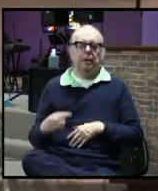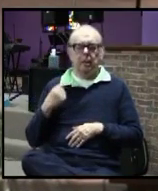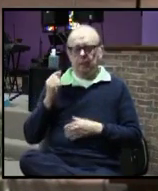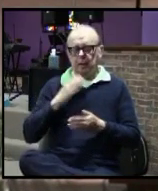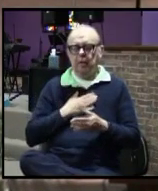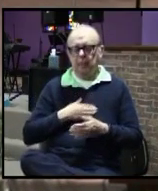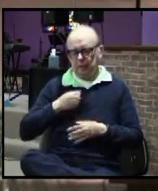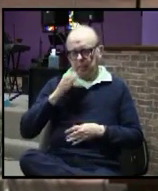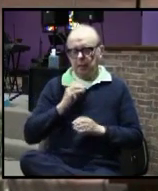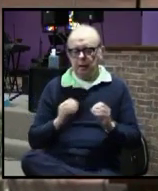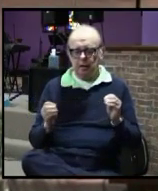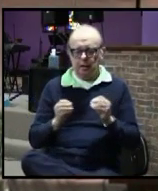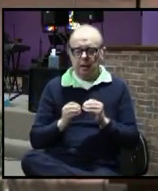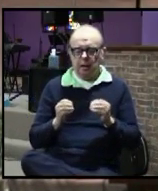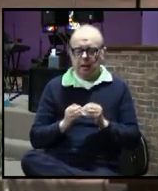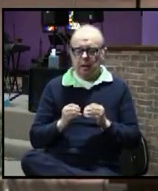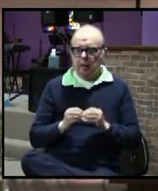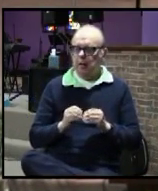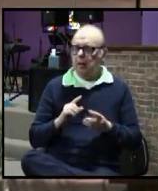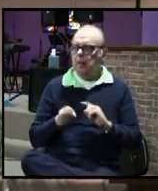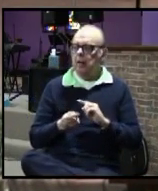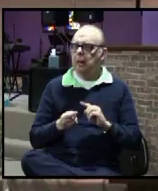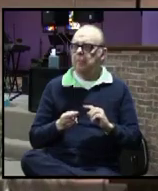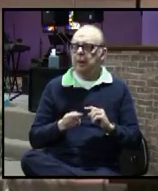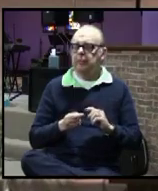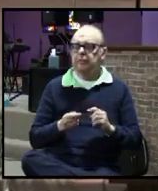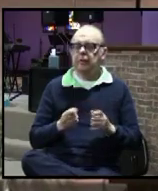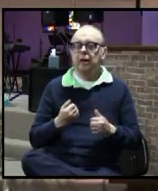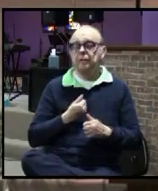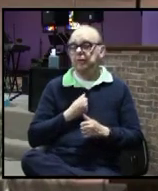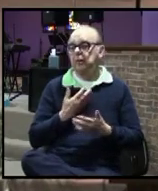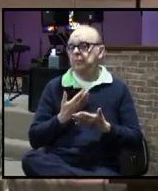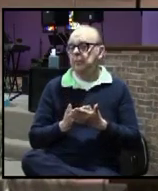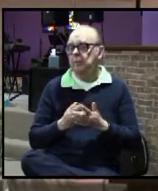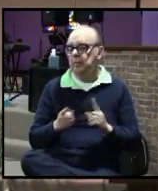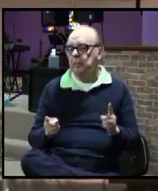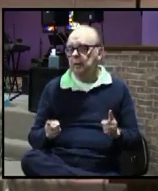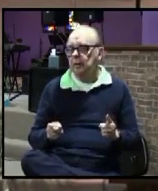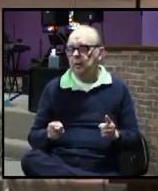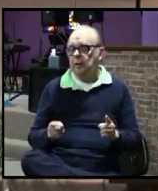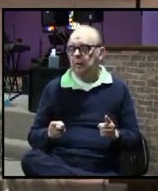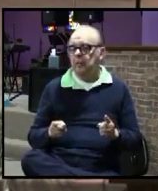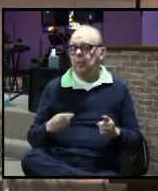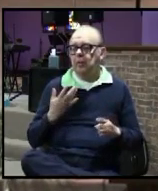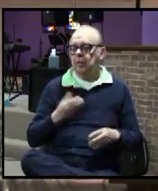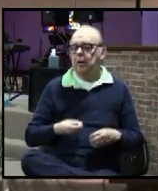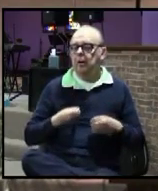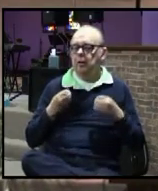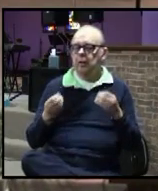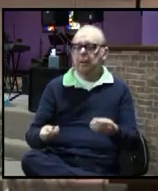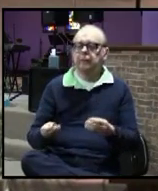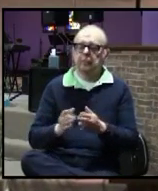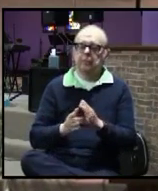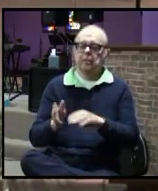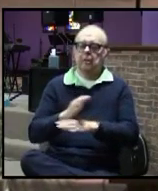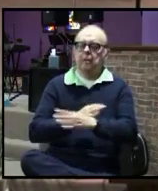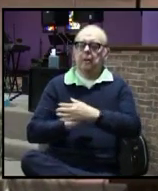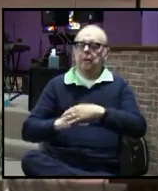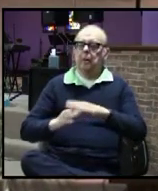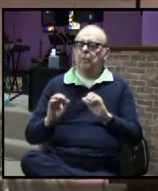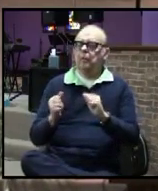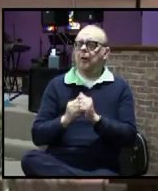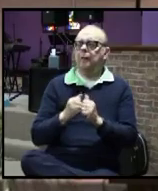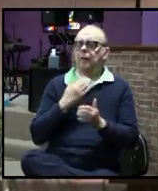He says, we please God most not by frantically trying to make ourselves good, but by throwing ourselves into his arms with all of